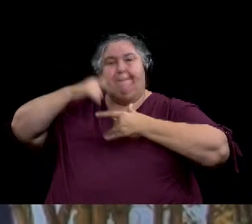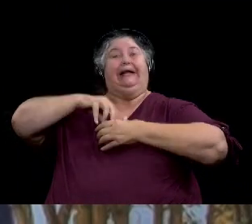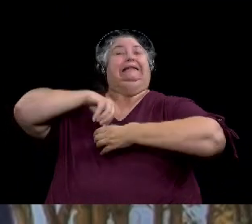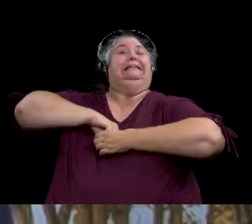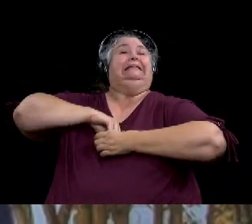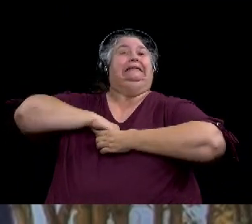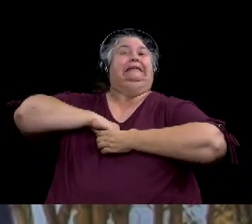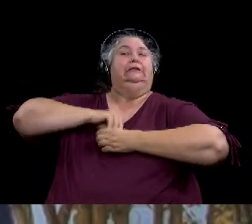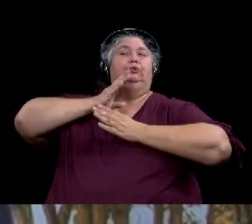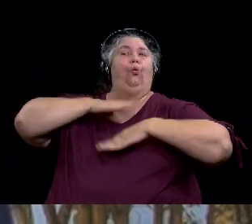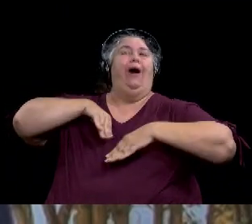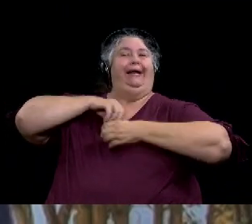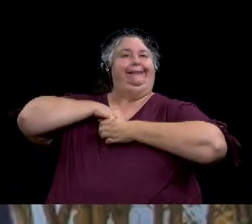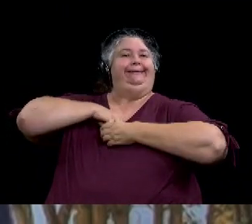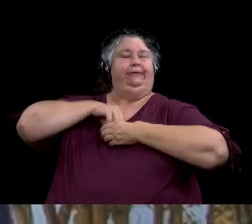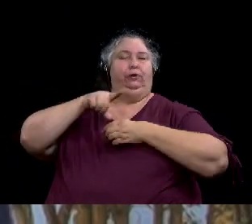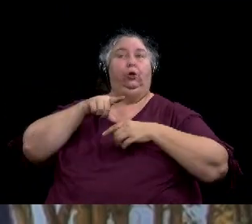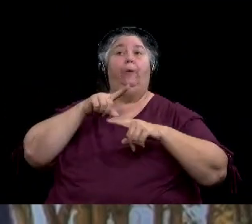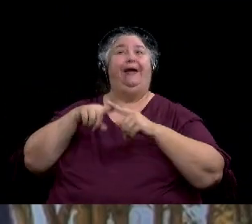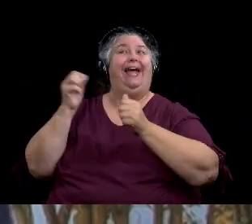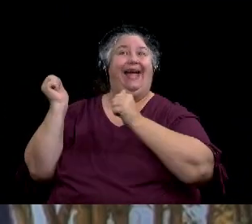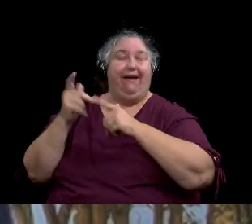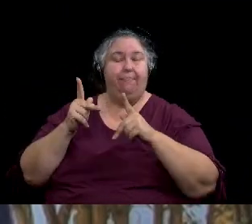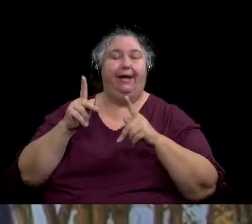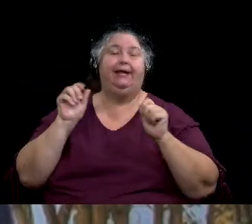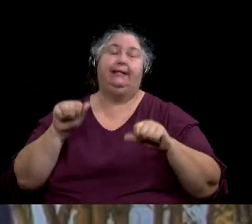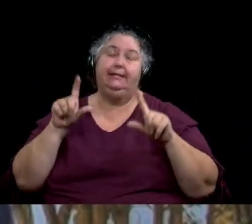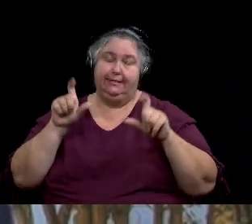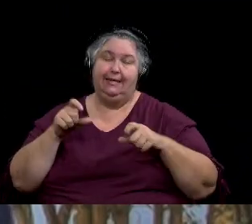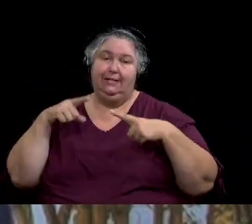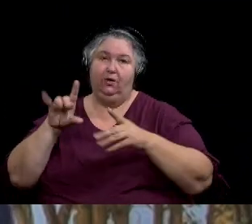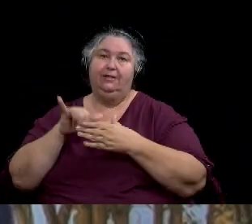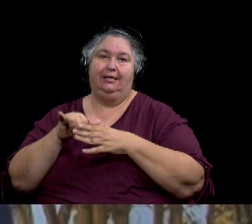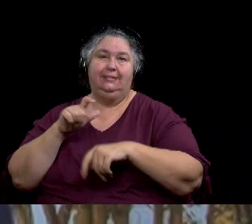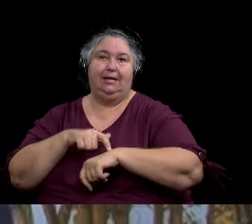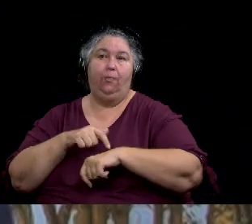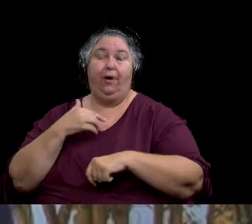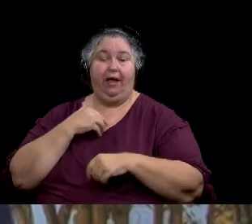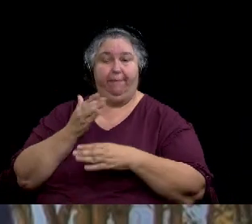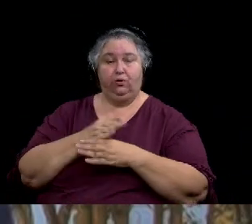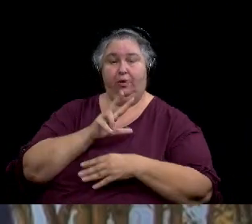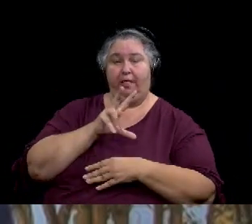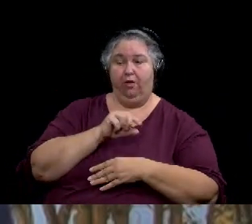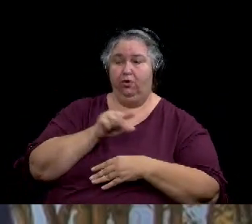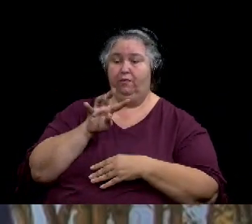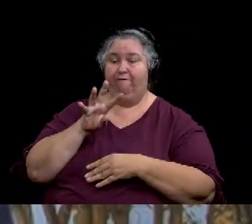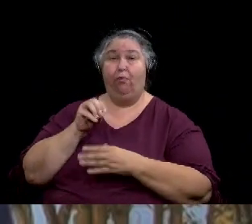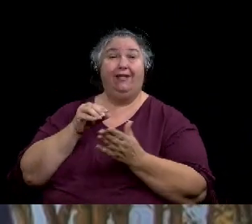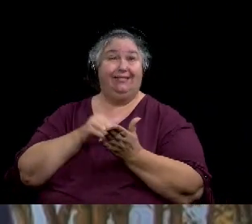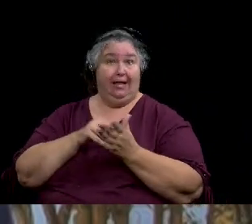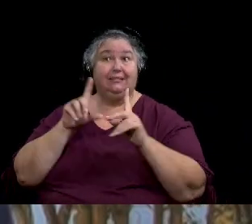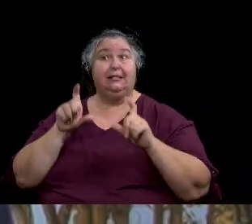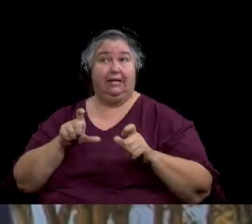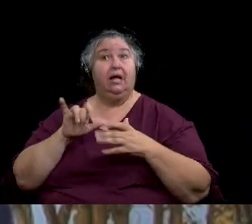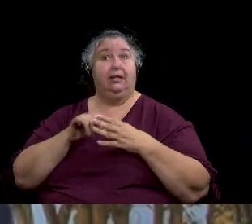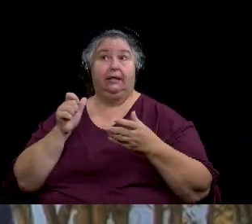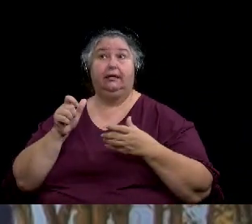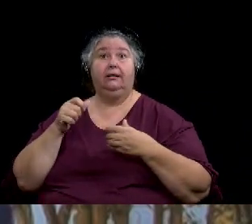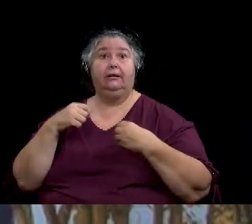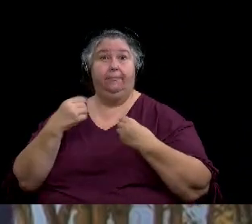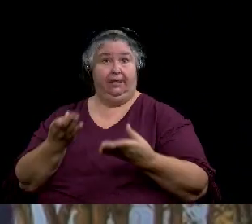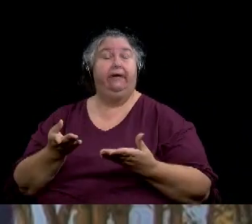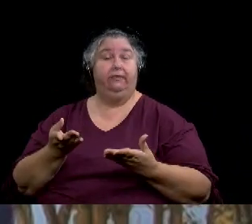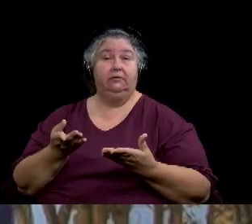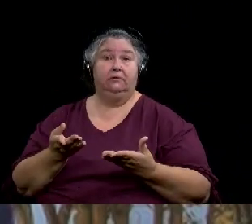for everyone who can to get tested during this opportunity. We have between 30 and 40,000 tests that will be administered.